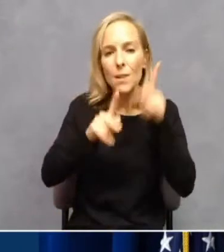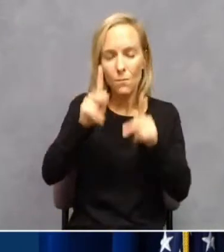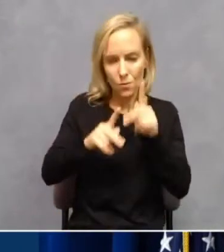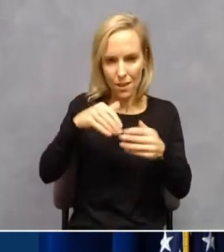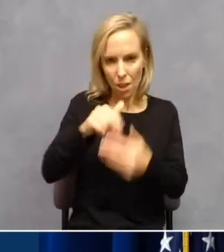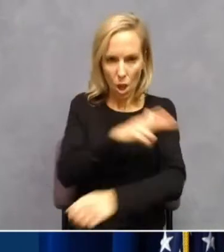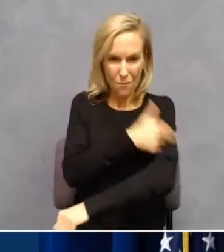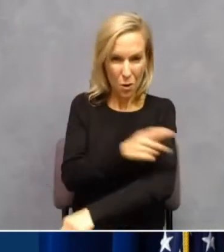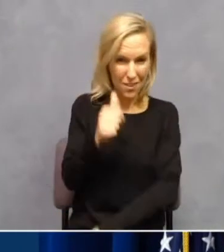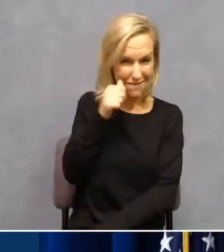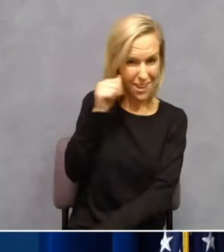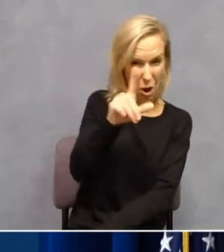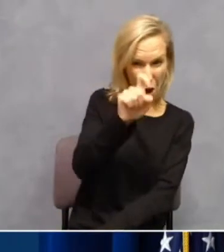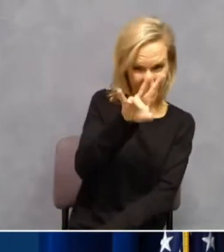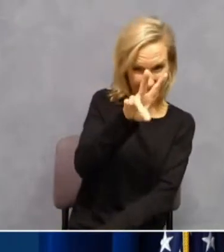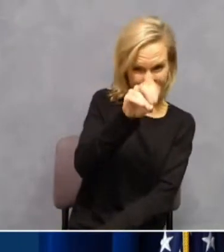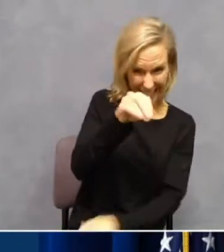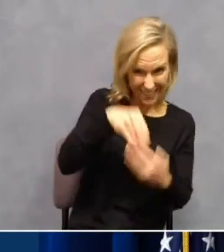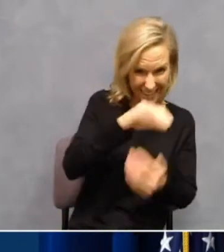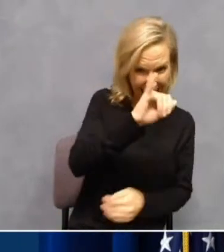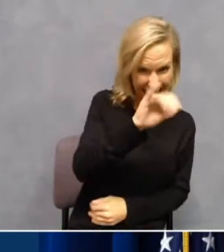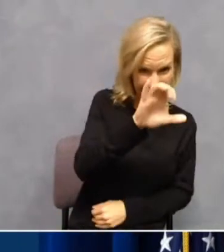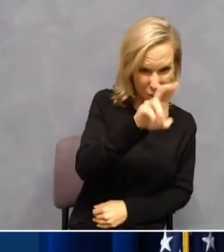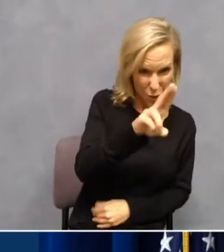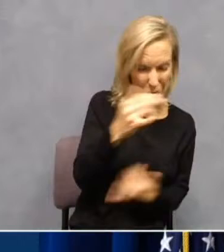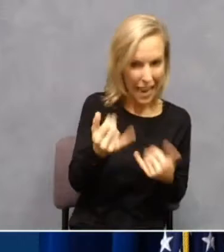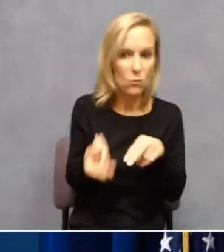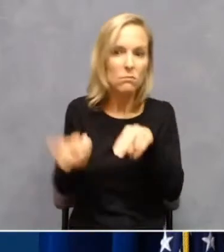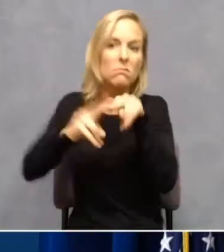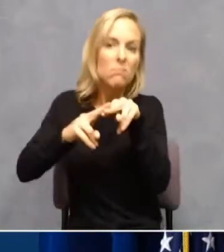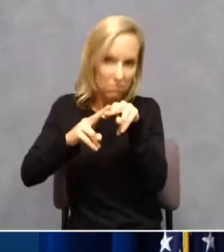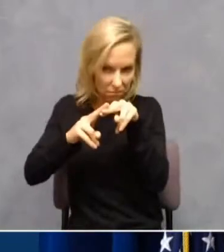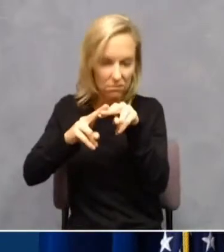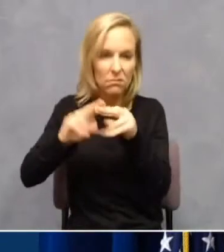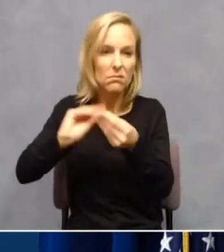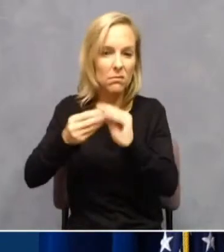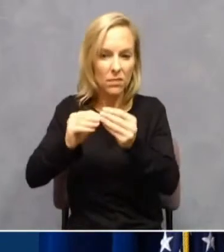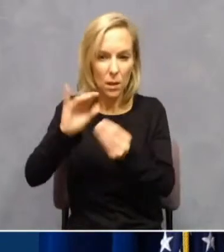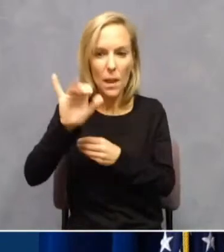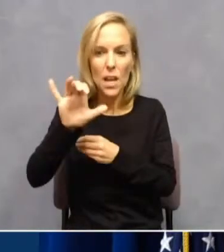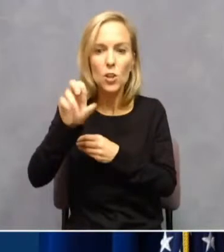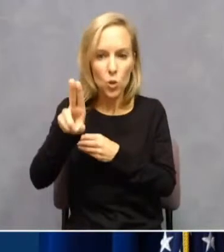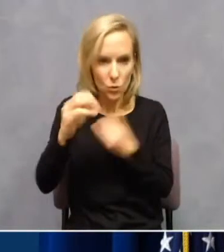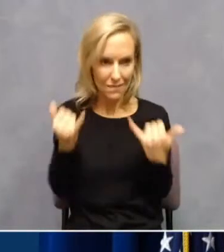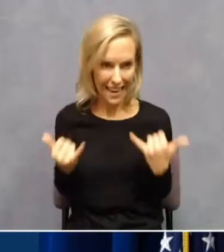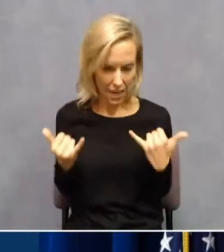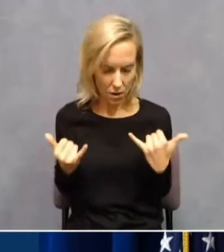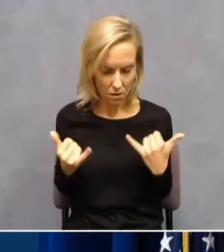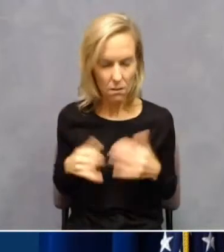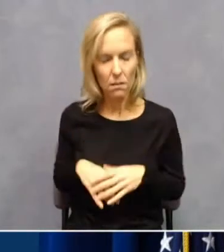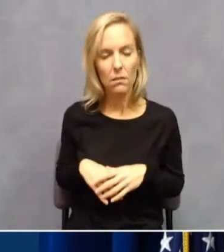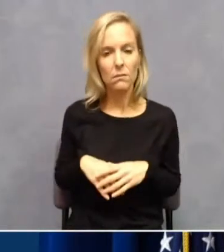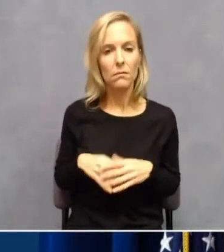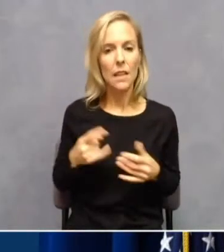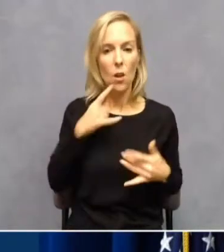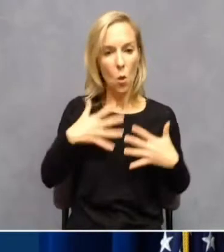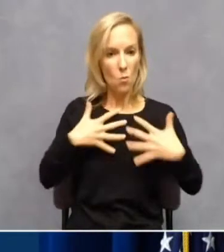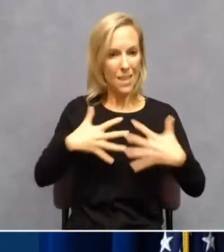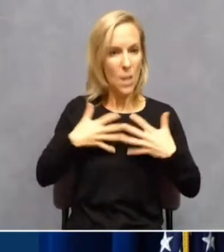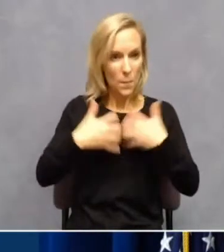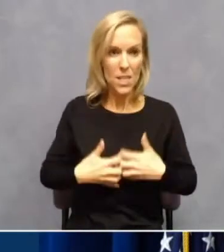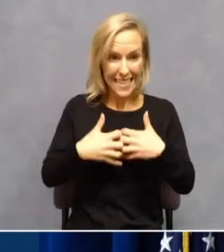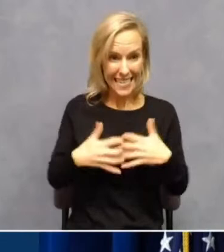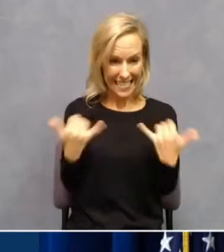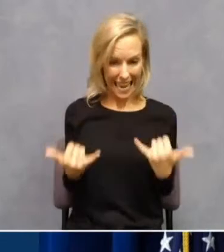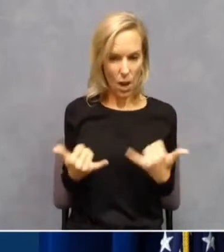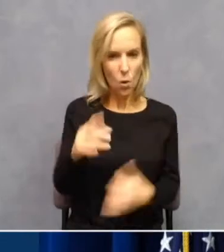yesterday. So we are seeing a concerning increase there. Currently on a ventilator. This one hurts.